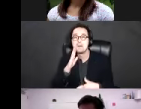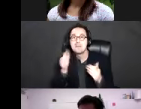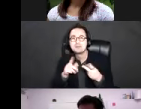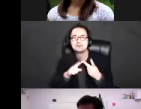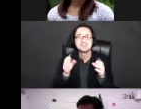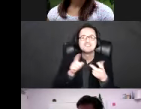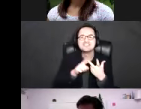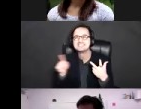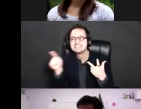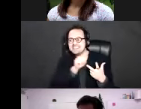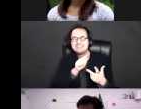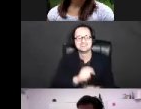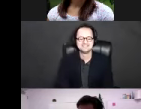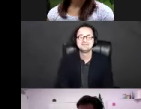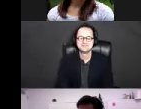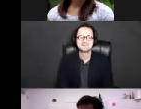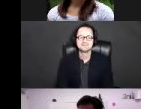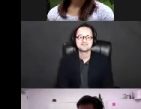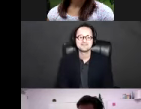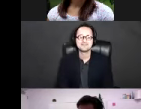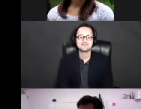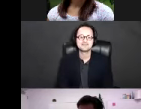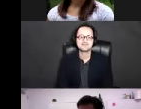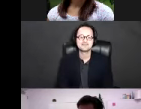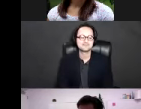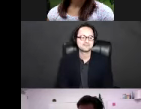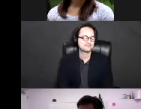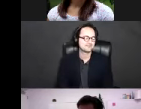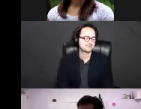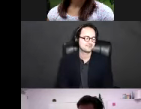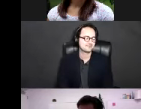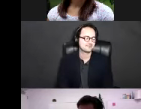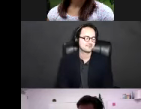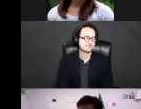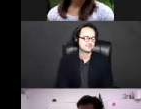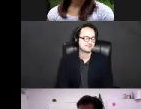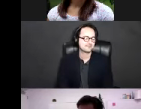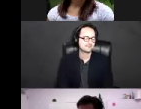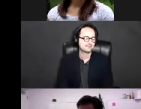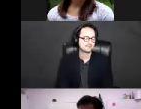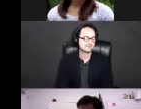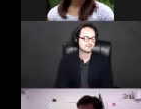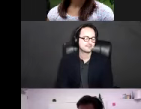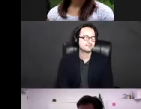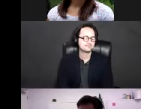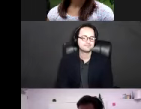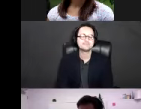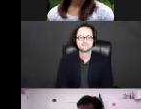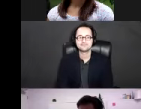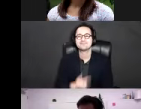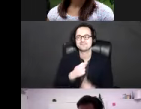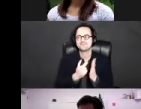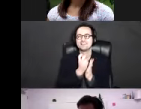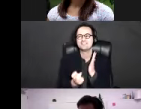offices, and wherever else everyone is. Okay, so let me dive into this. So a lot of people